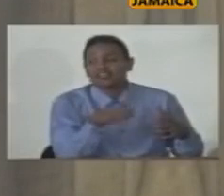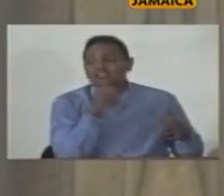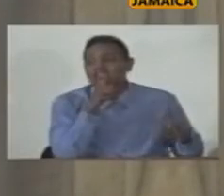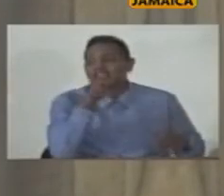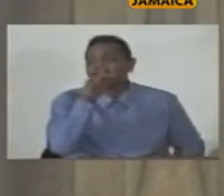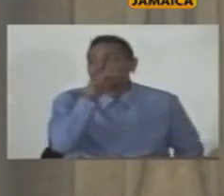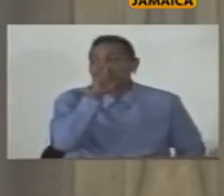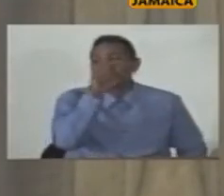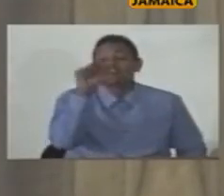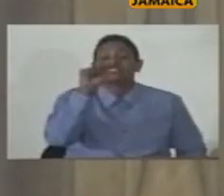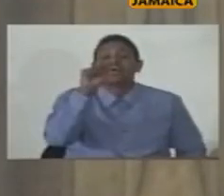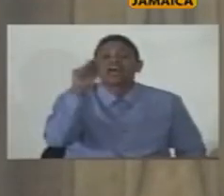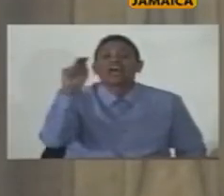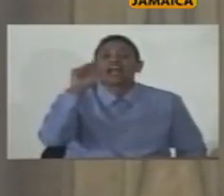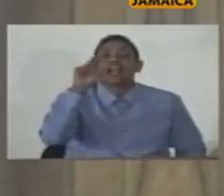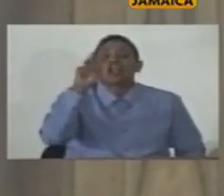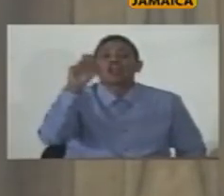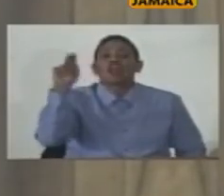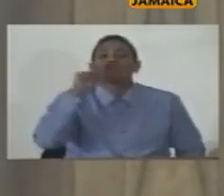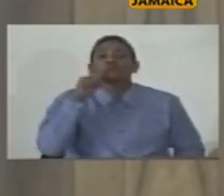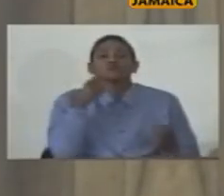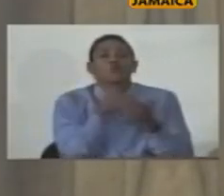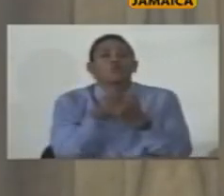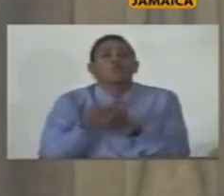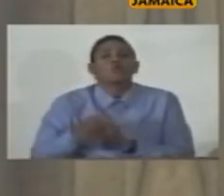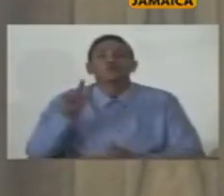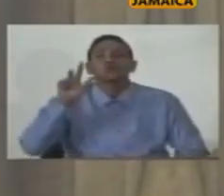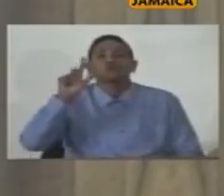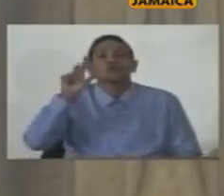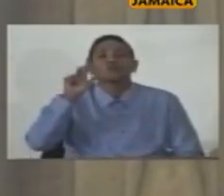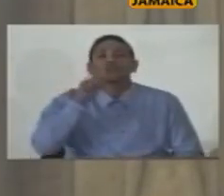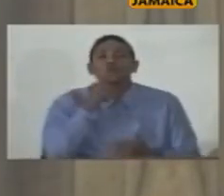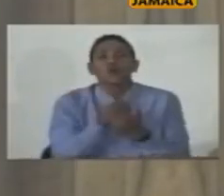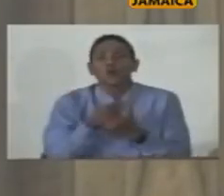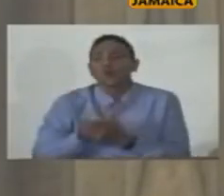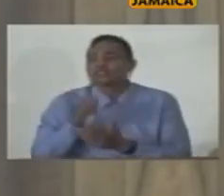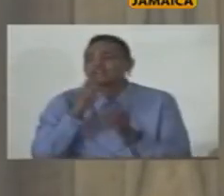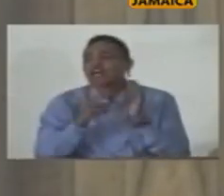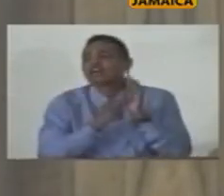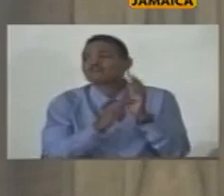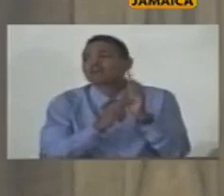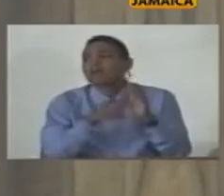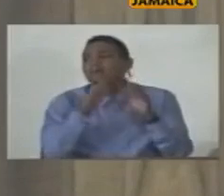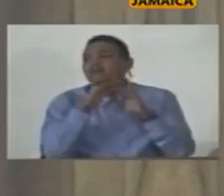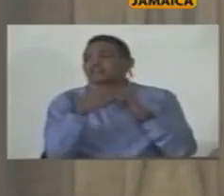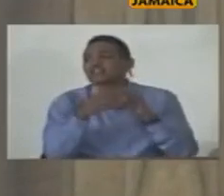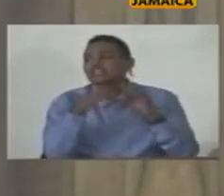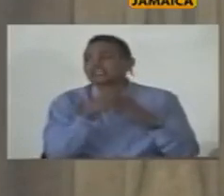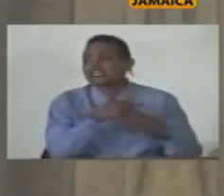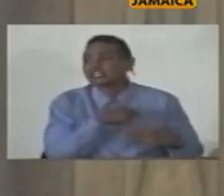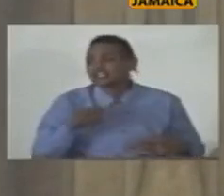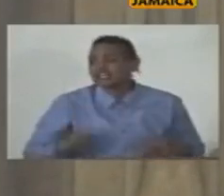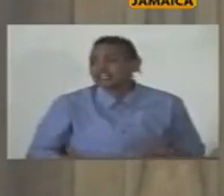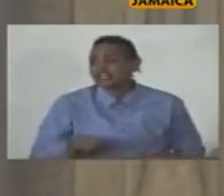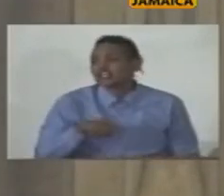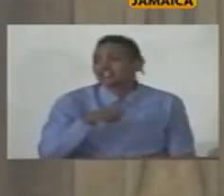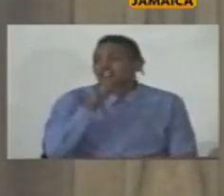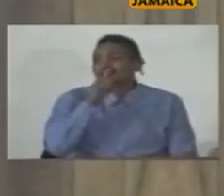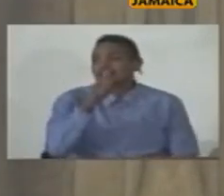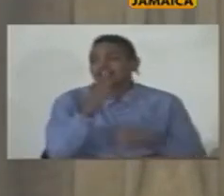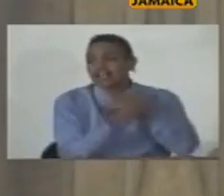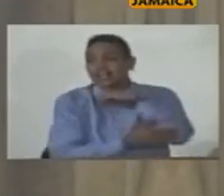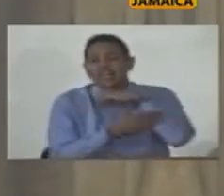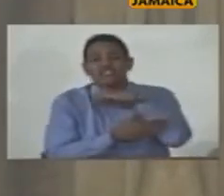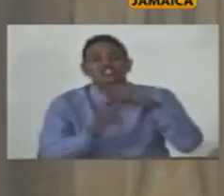San Lawrence, scored 23 goals and went on to represent Jamaica in China with the national